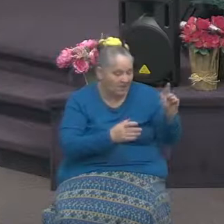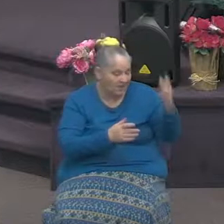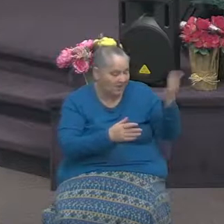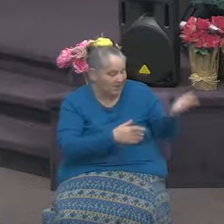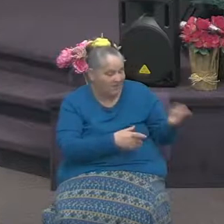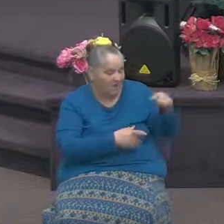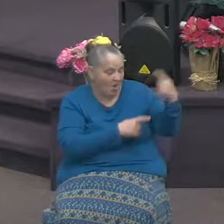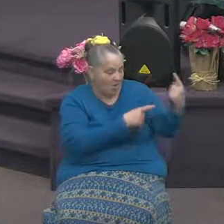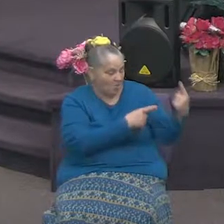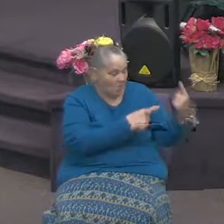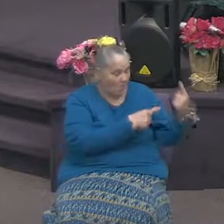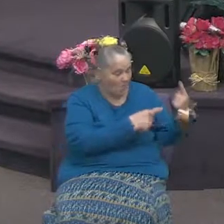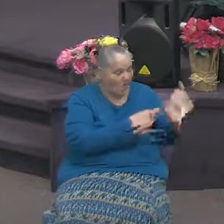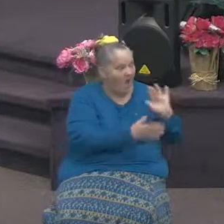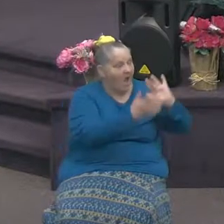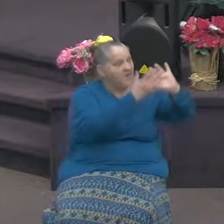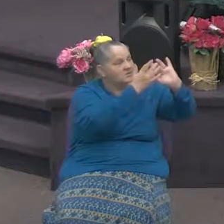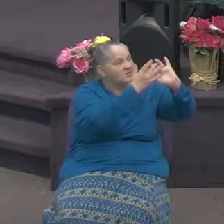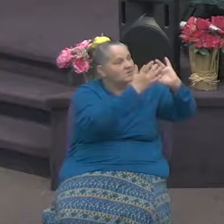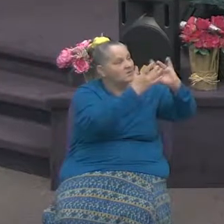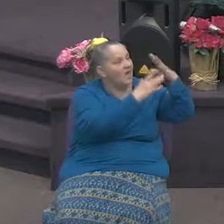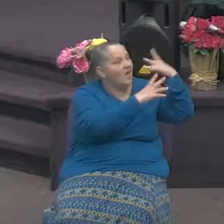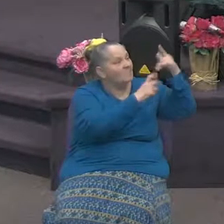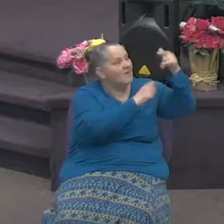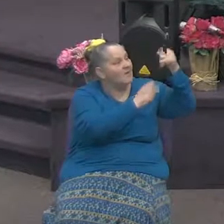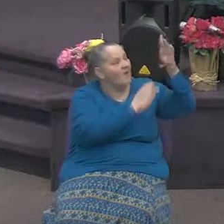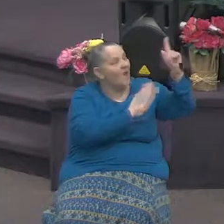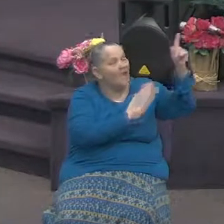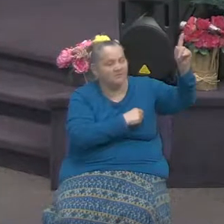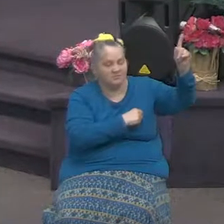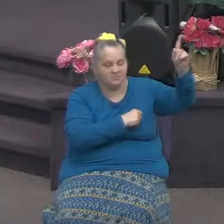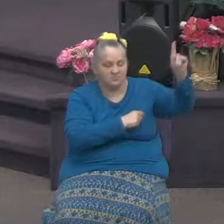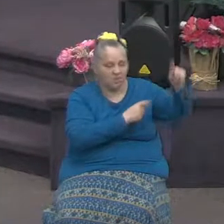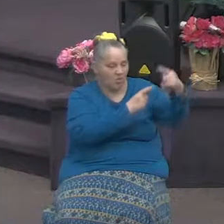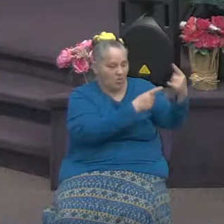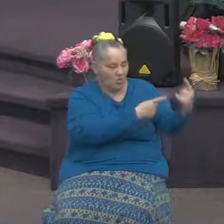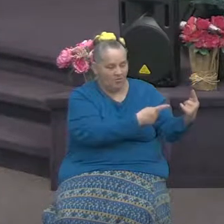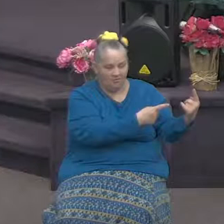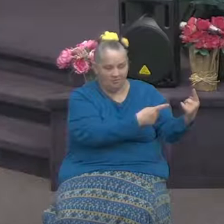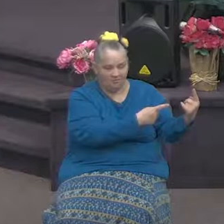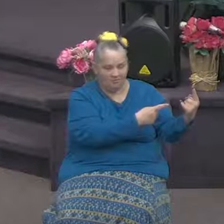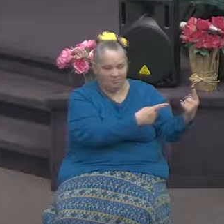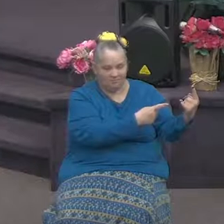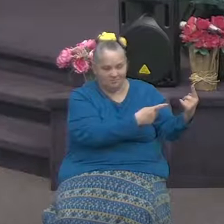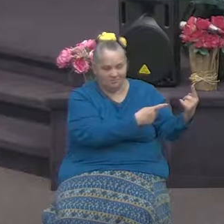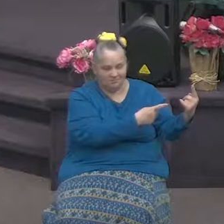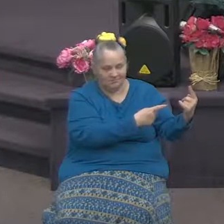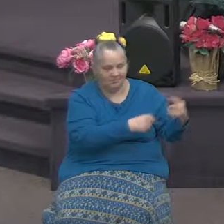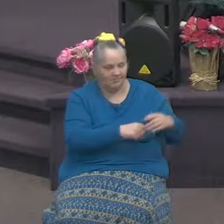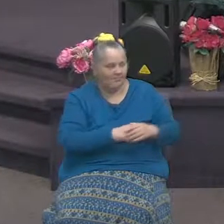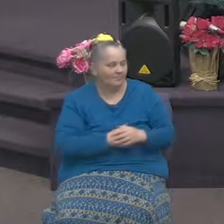alone. Had an encounter with the Almighty God.